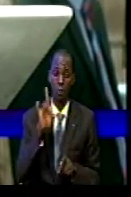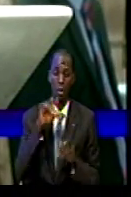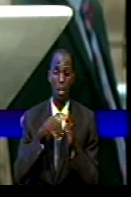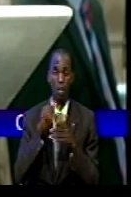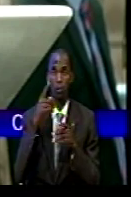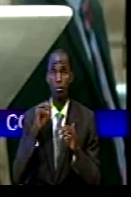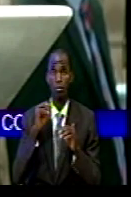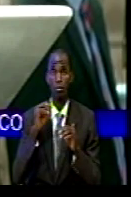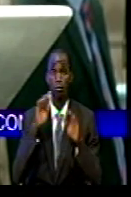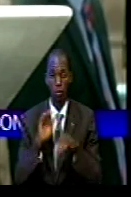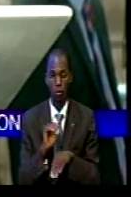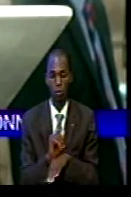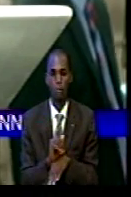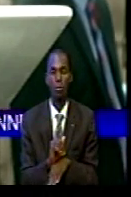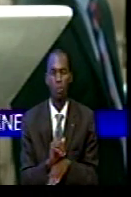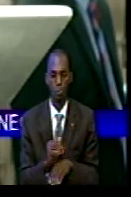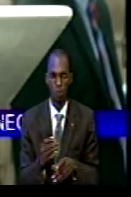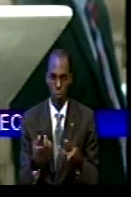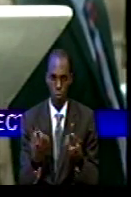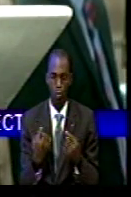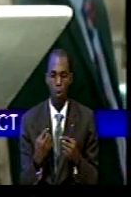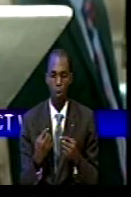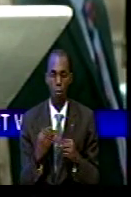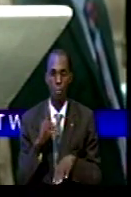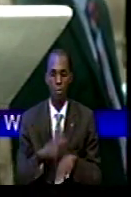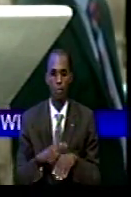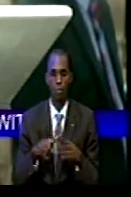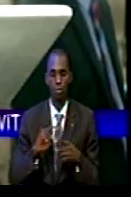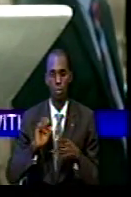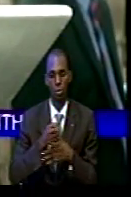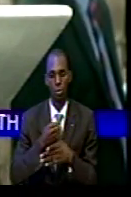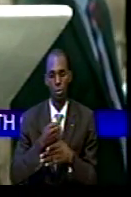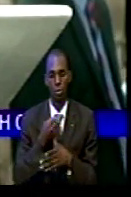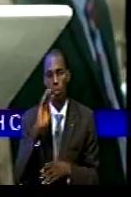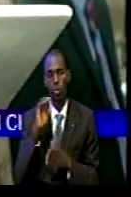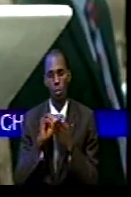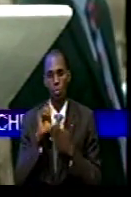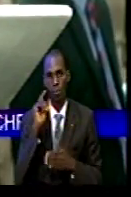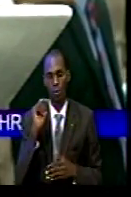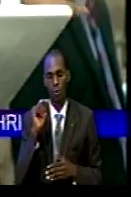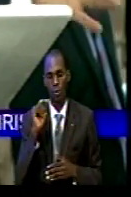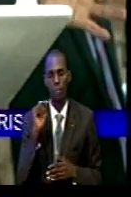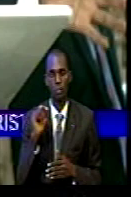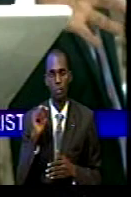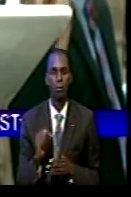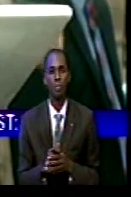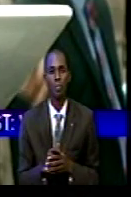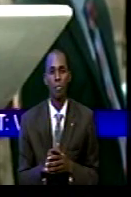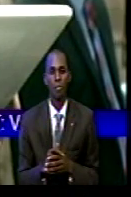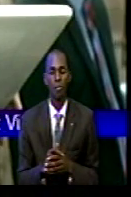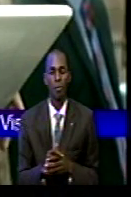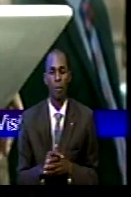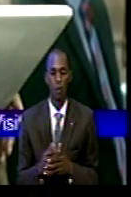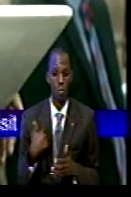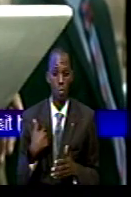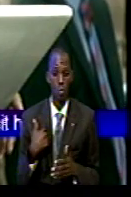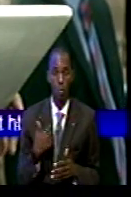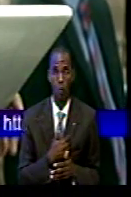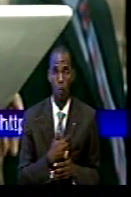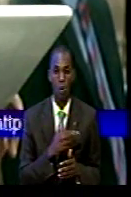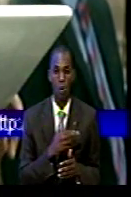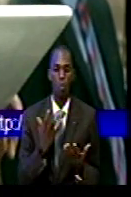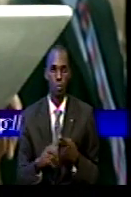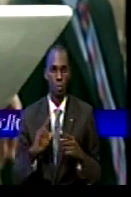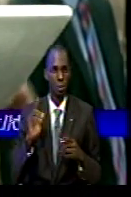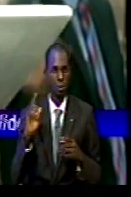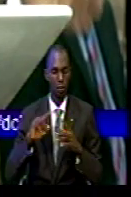Check yourself. As you discover the miracle, come quickly because want to start taking the testimony. Please,